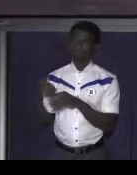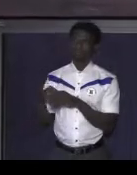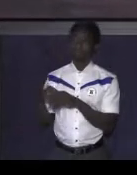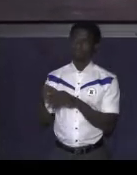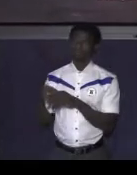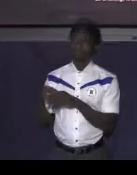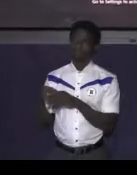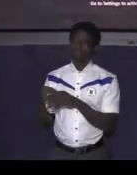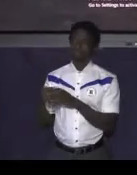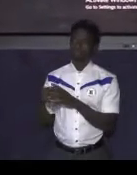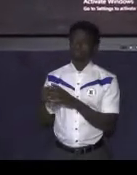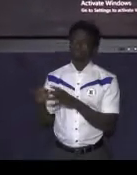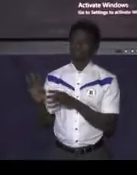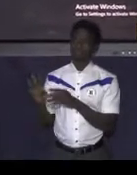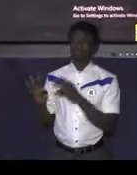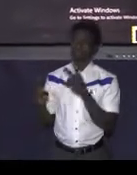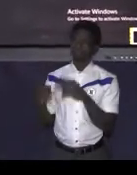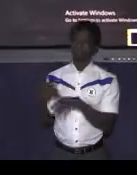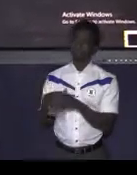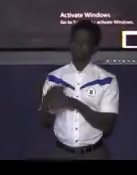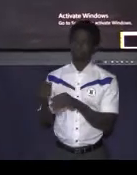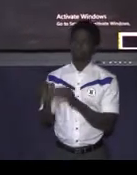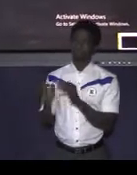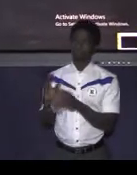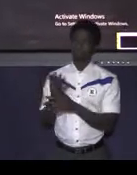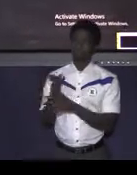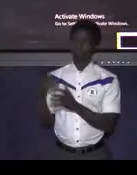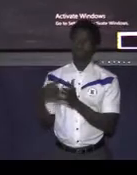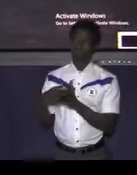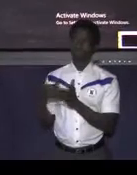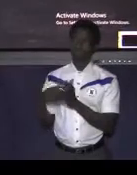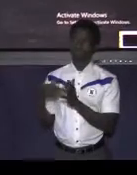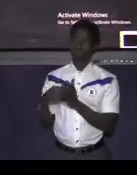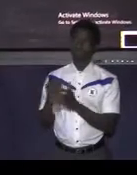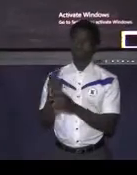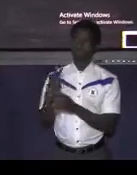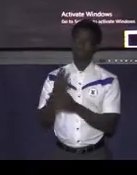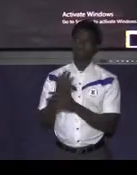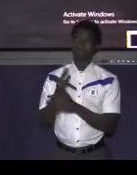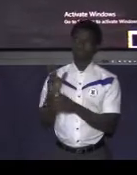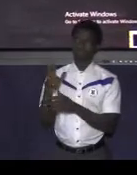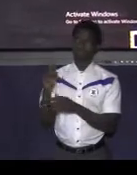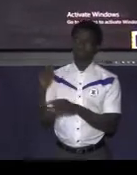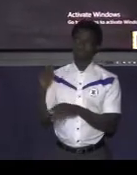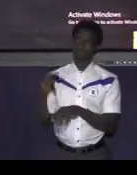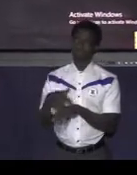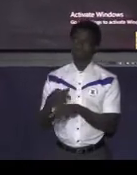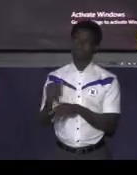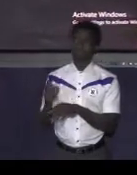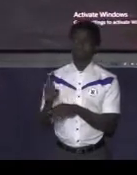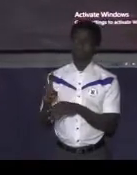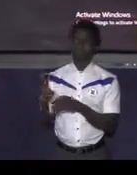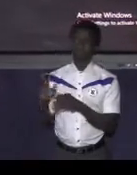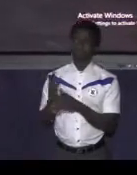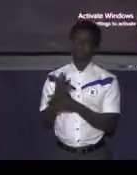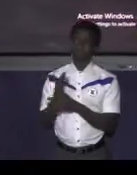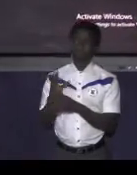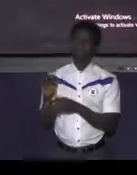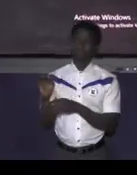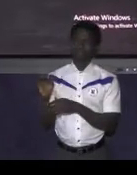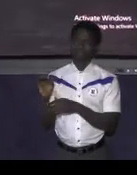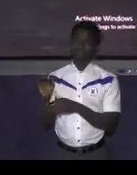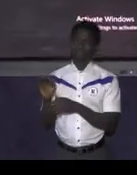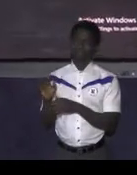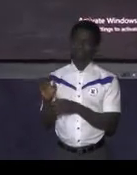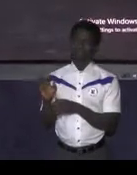4 2 times. Then we can still divide by 2. 2 goes in 3 1 time, remaining 1. 2 goes in 19